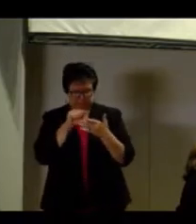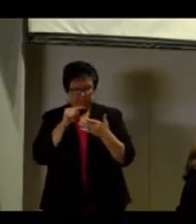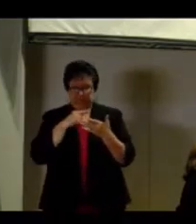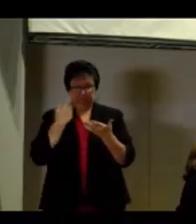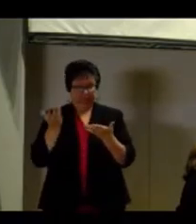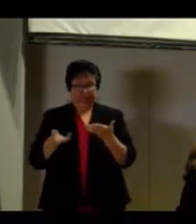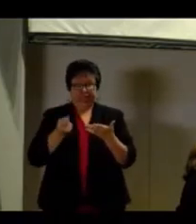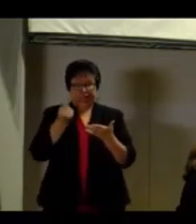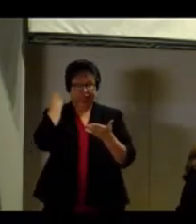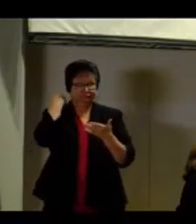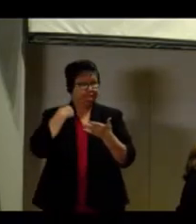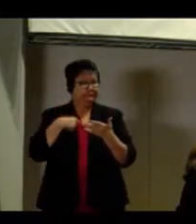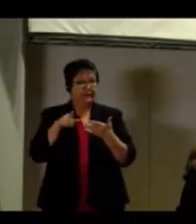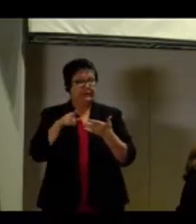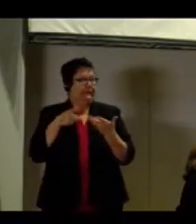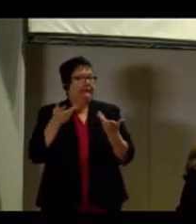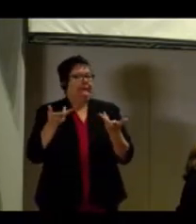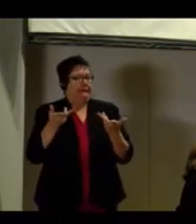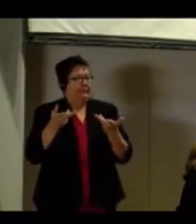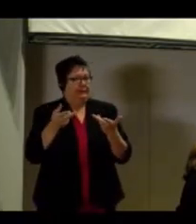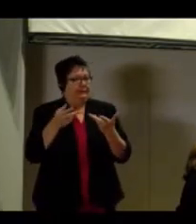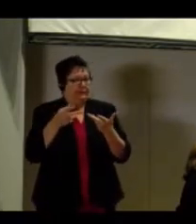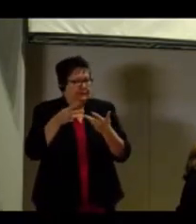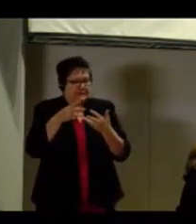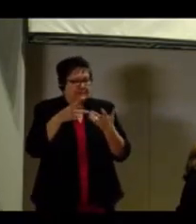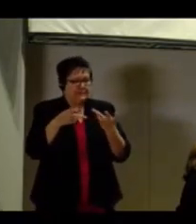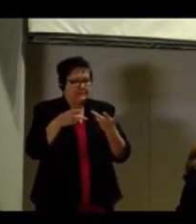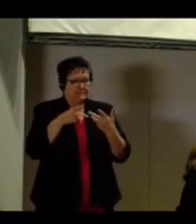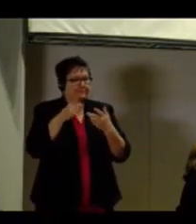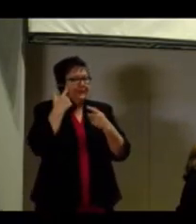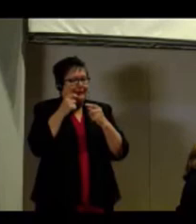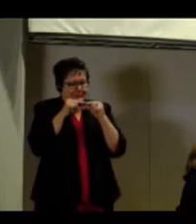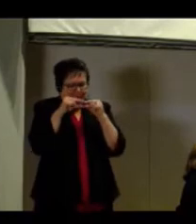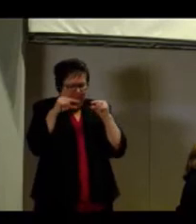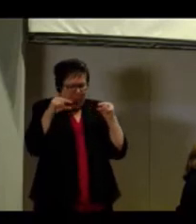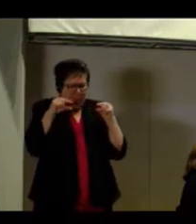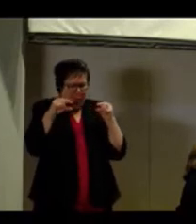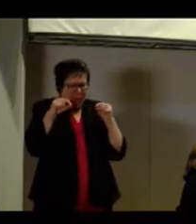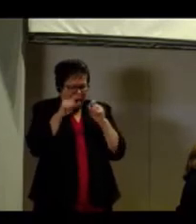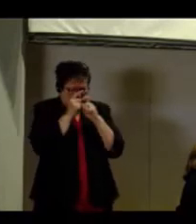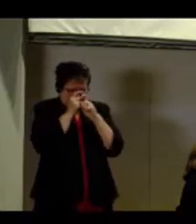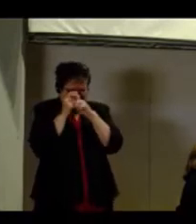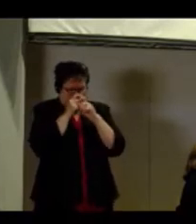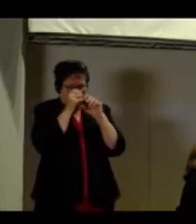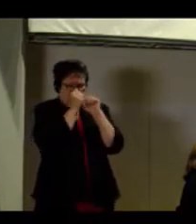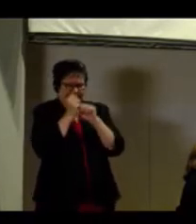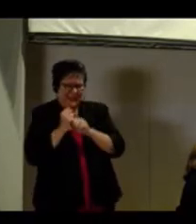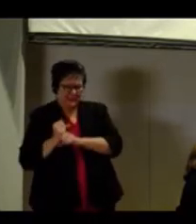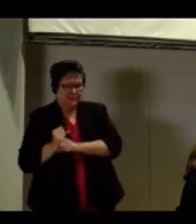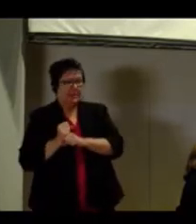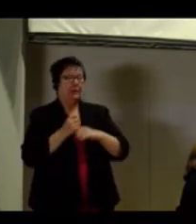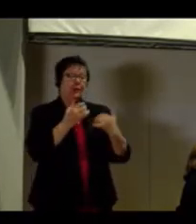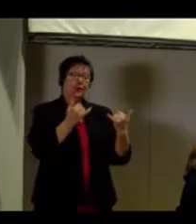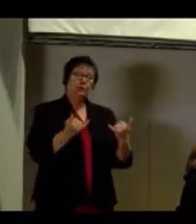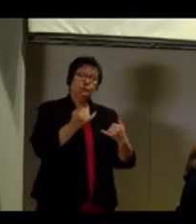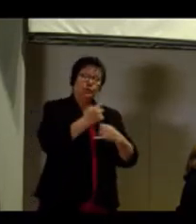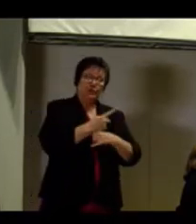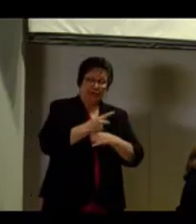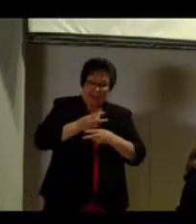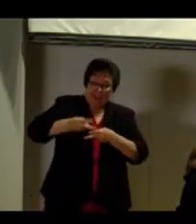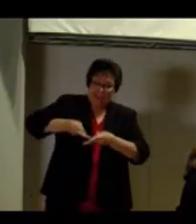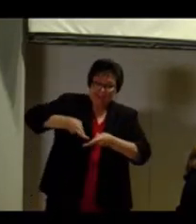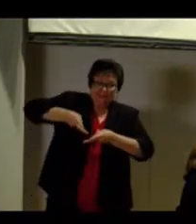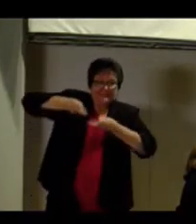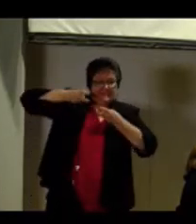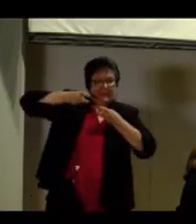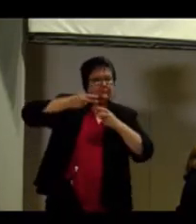so that you can get the data onto a little tiny piece of paper. Today, deciphering those kinds of things